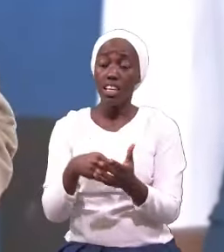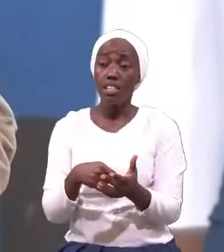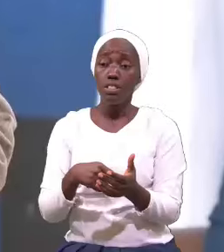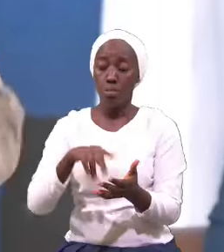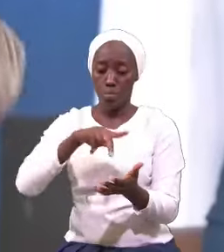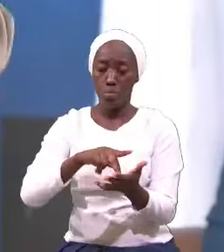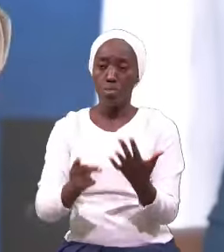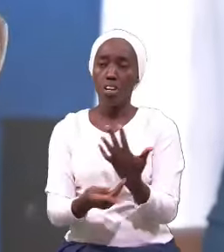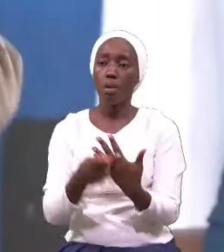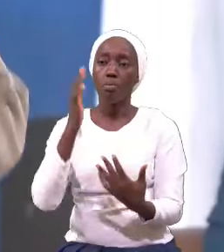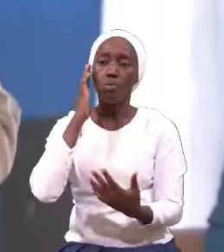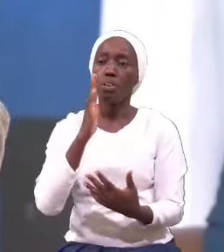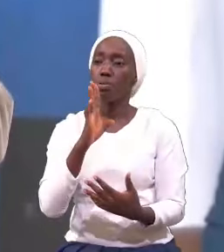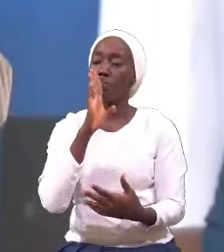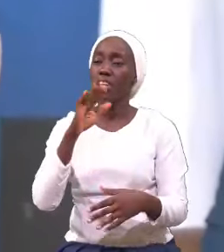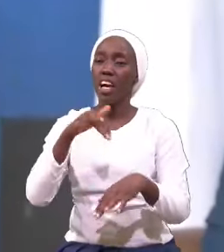this time.